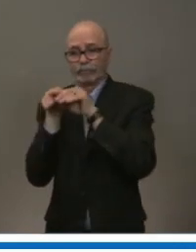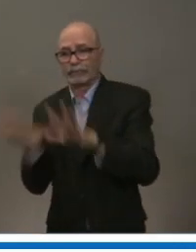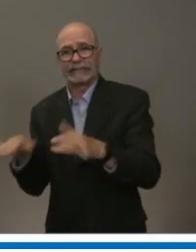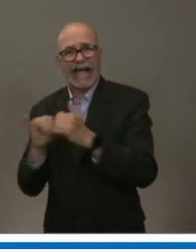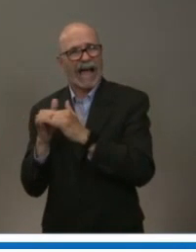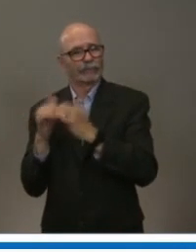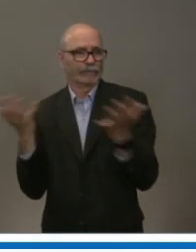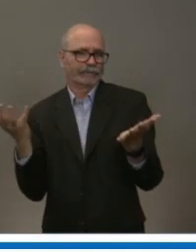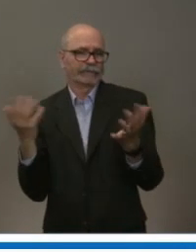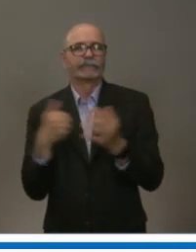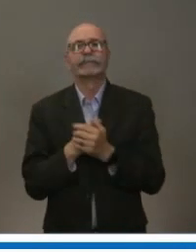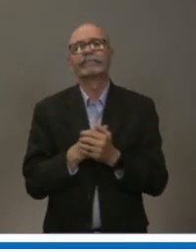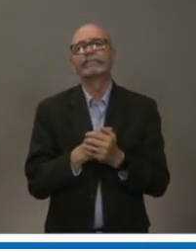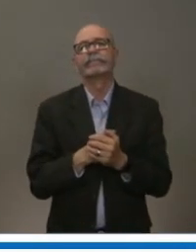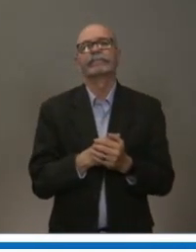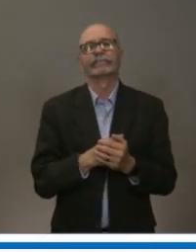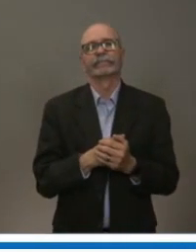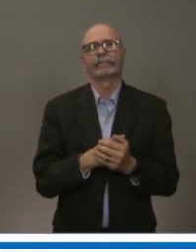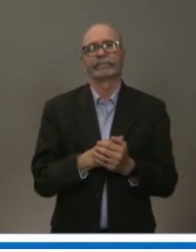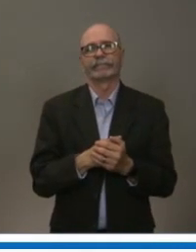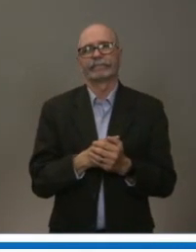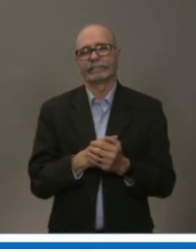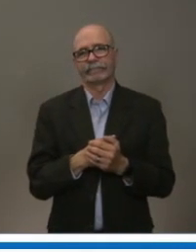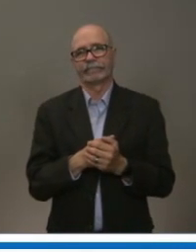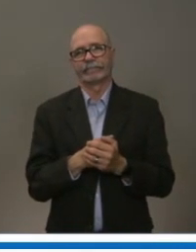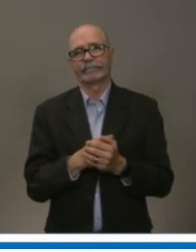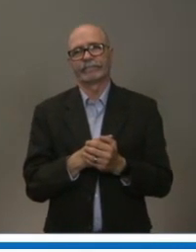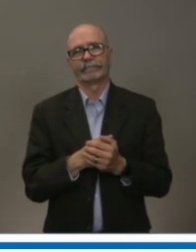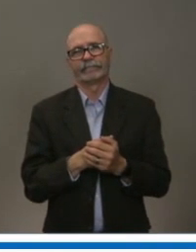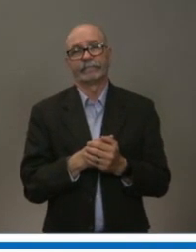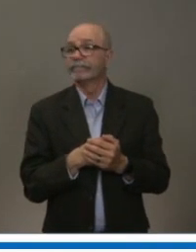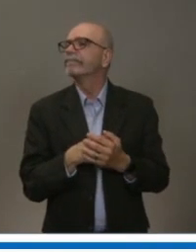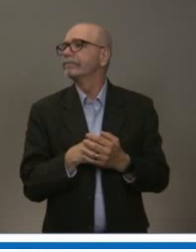with your follow-up. Yeah, thanks. Just